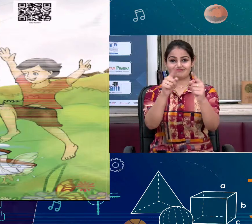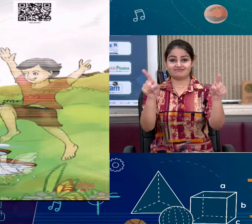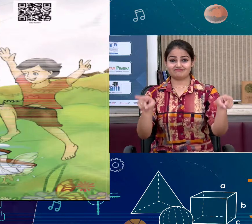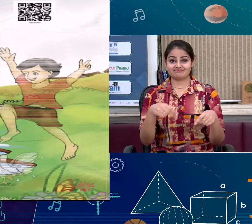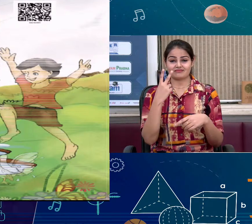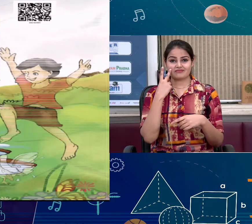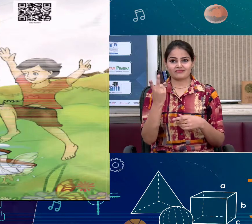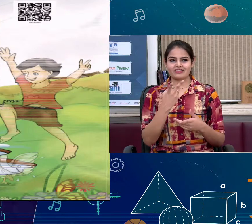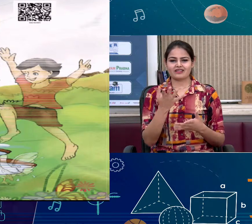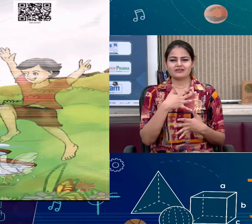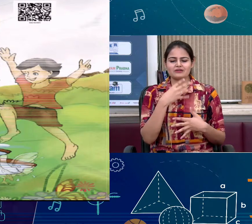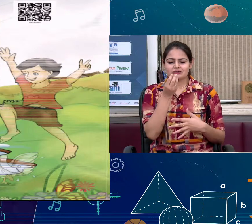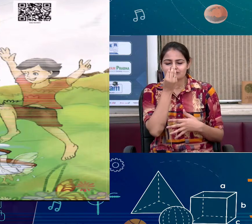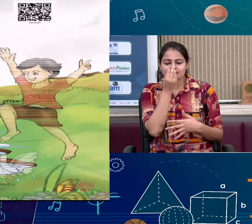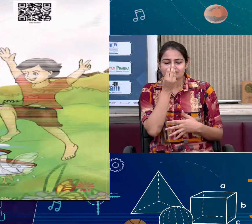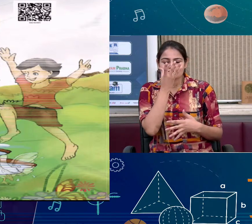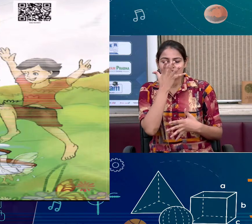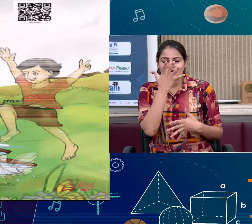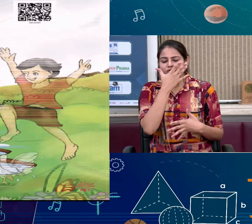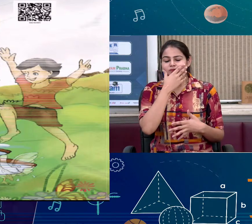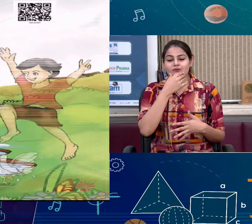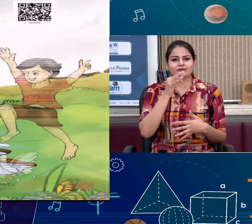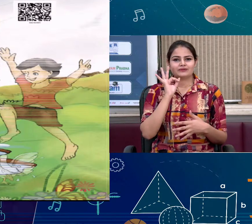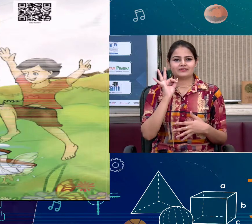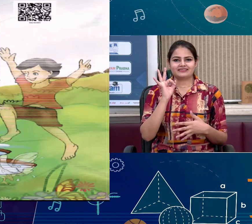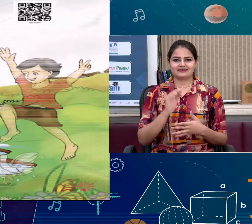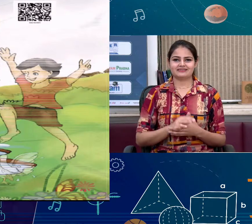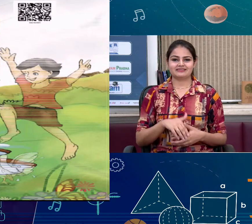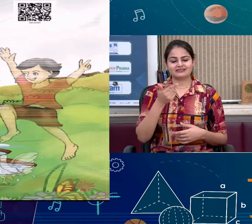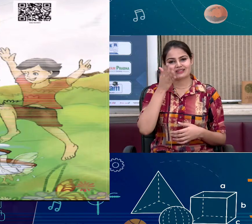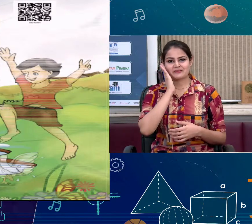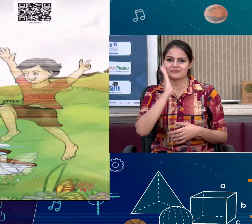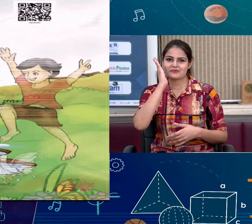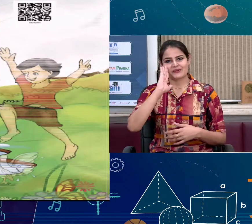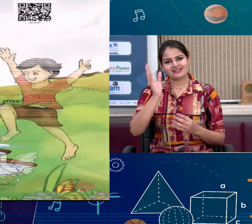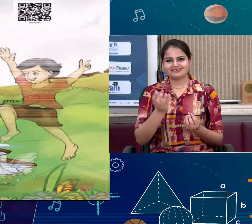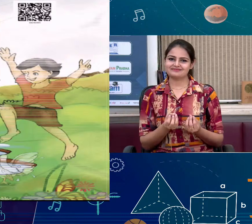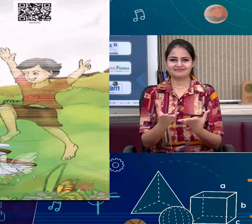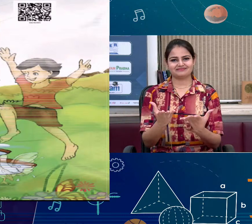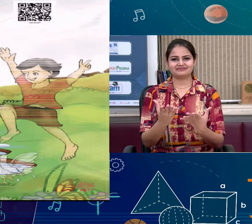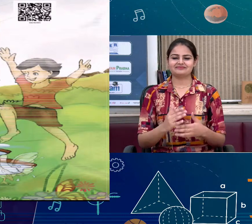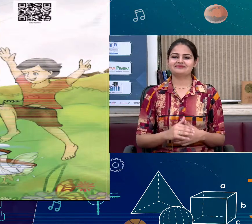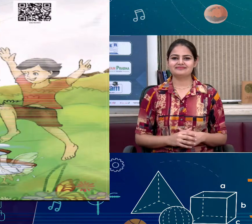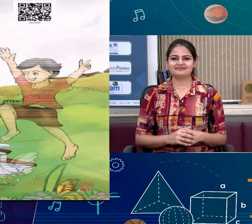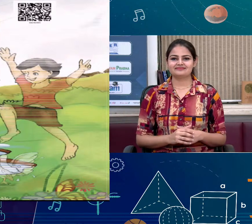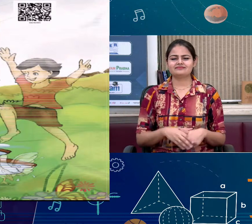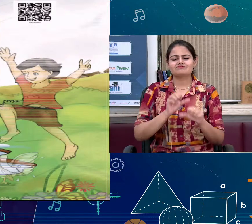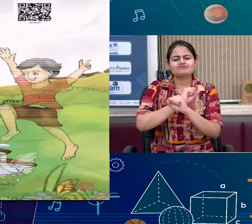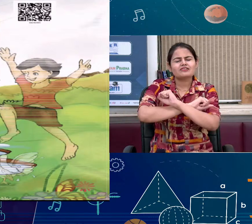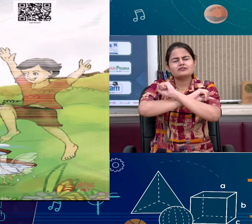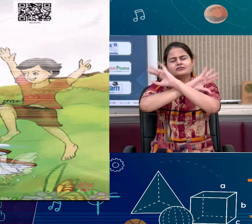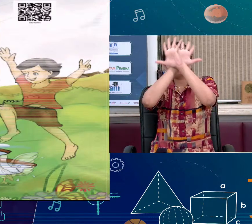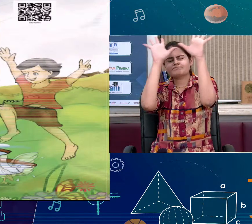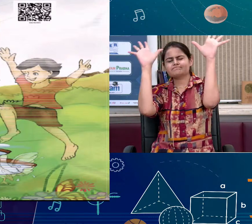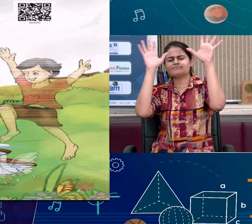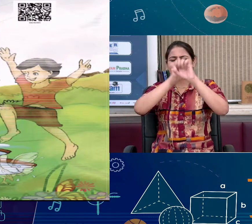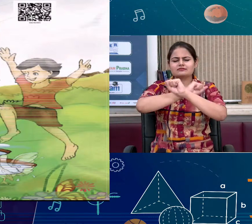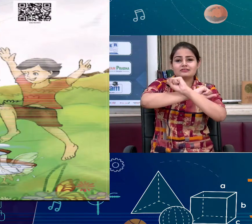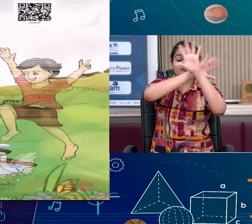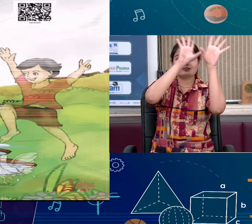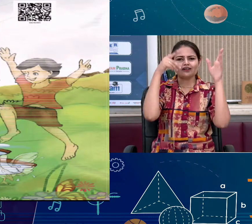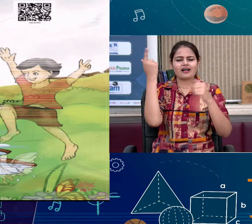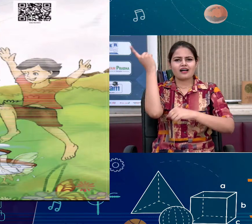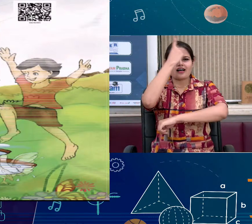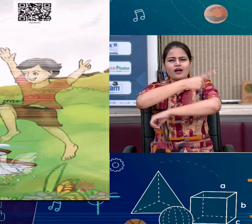beautiful flowers on the field. So let's begin. Let's read and recite the poem. Wake up, it's a lovely